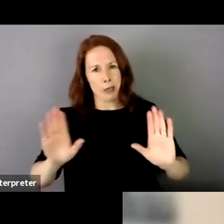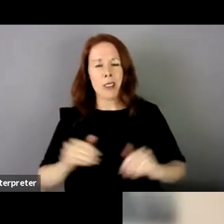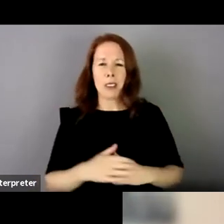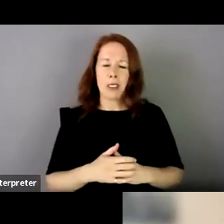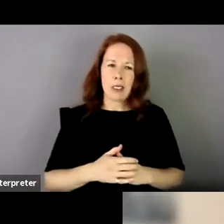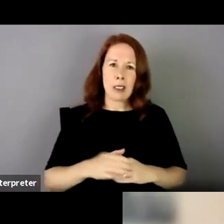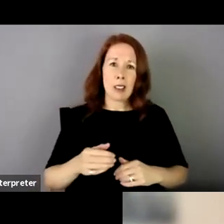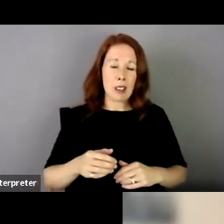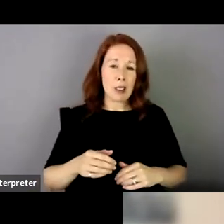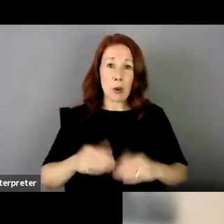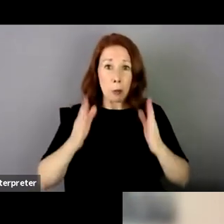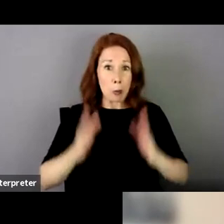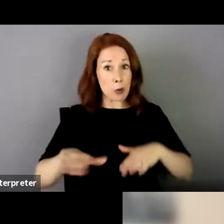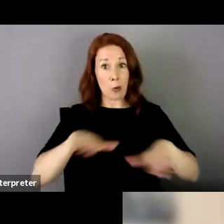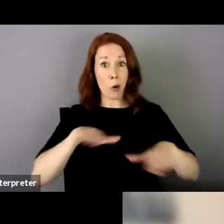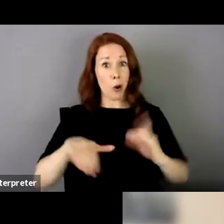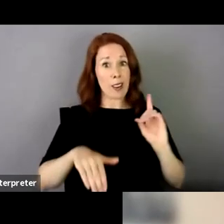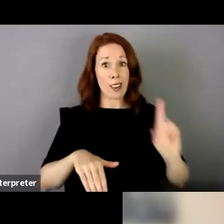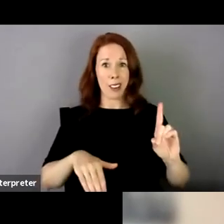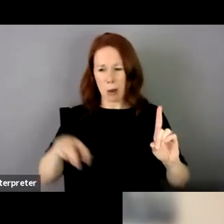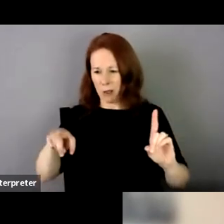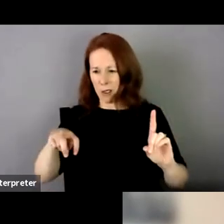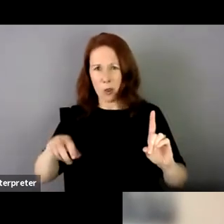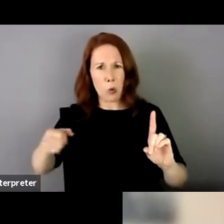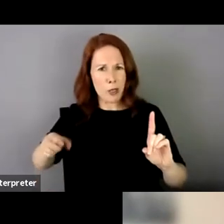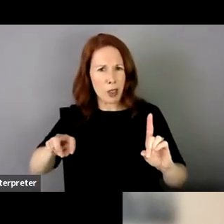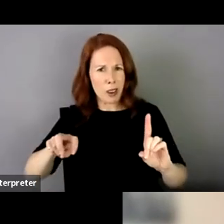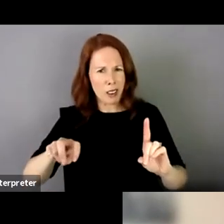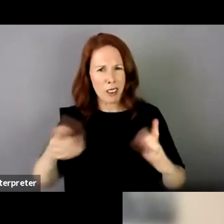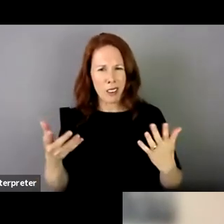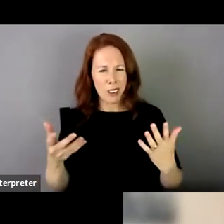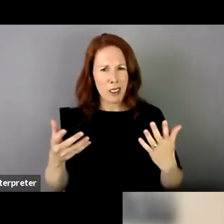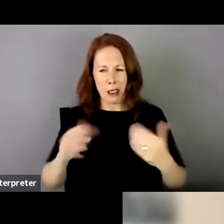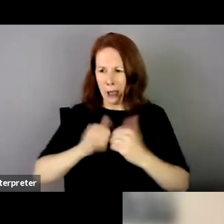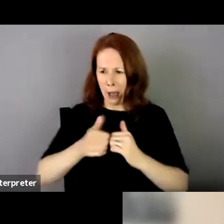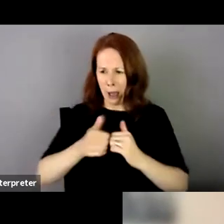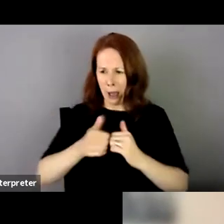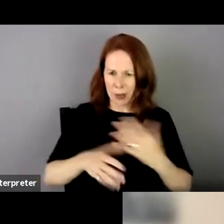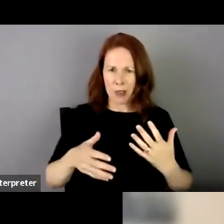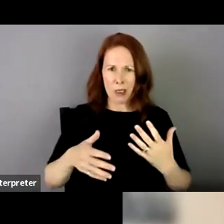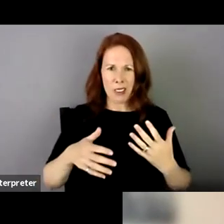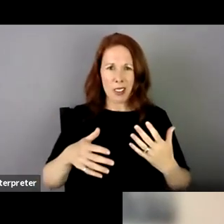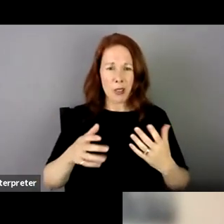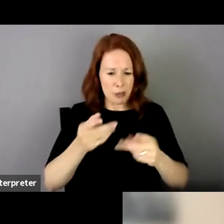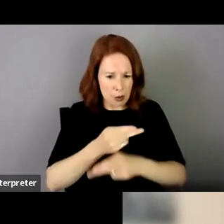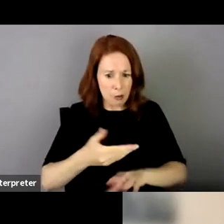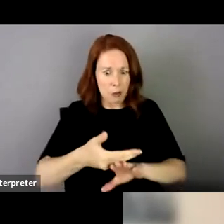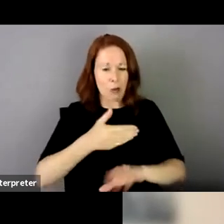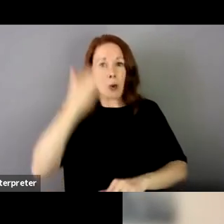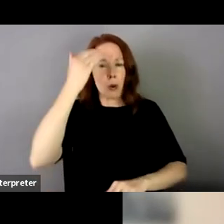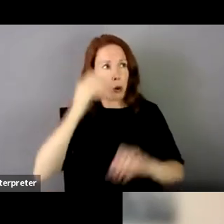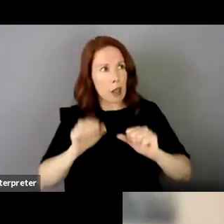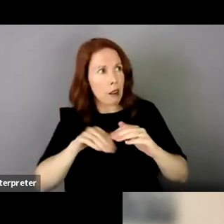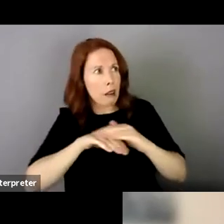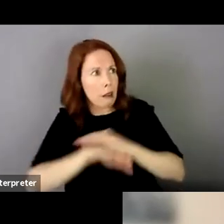single walking person, you're going to have to choose the environment you go into, and so will everyone else who's with you. So this is a